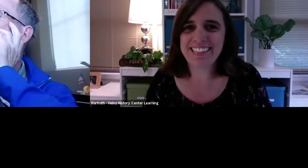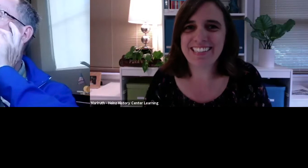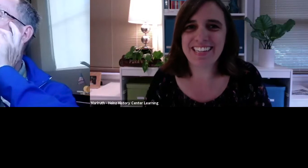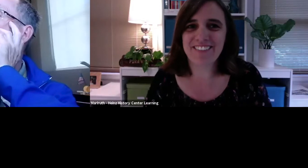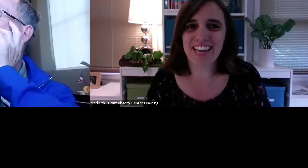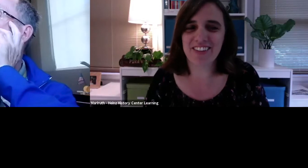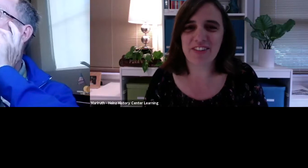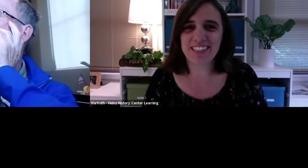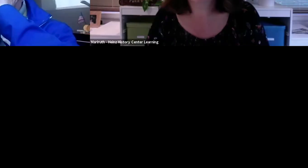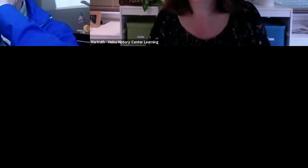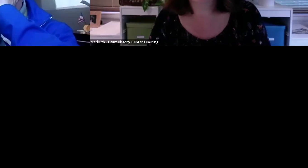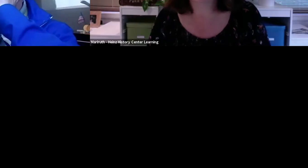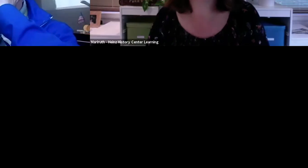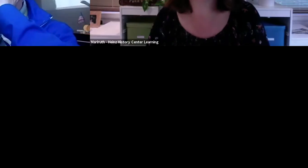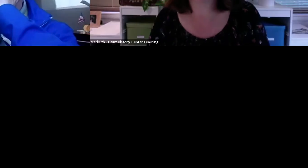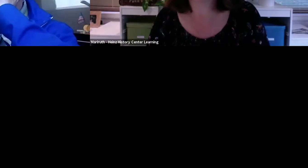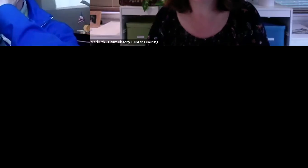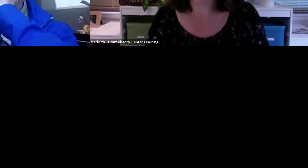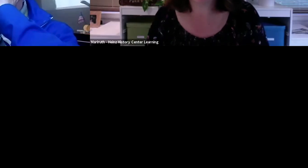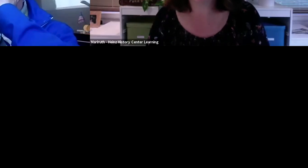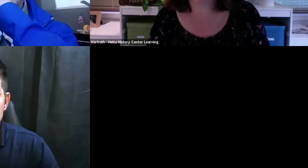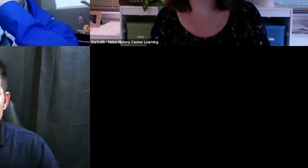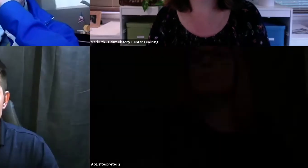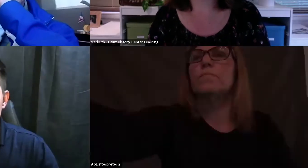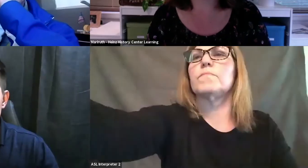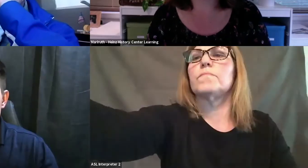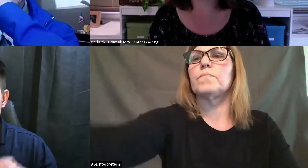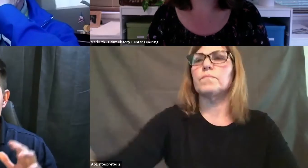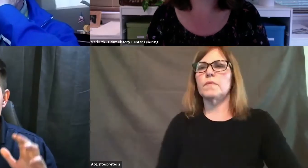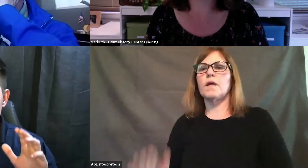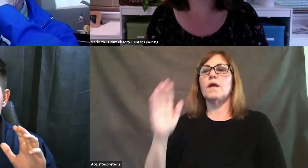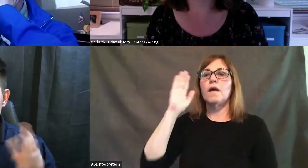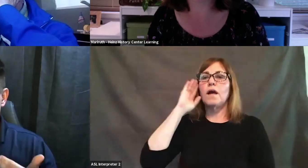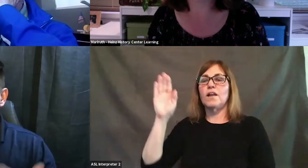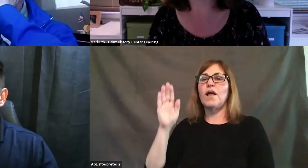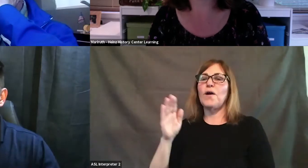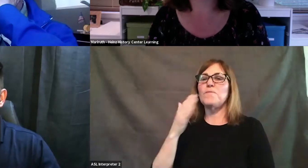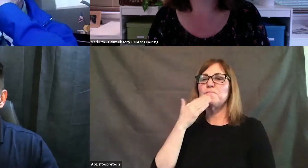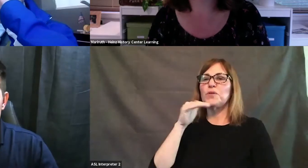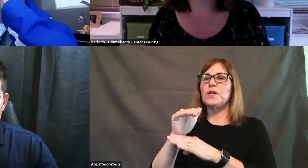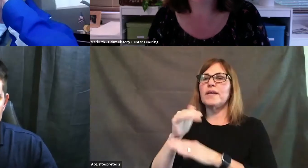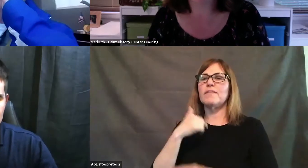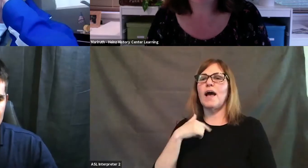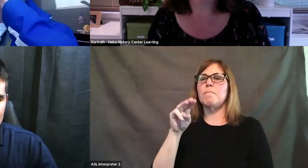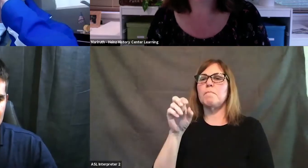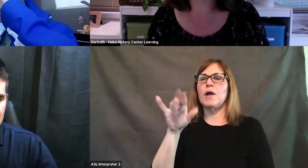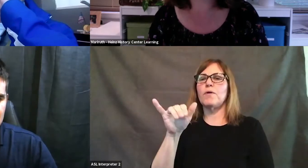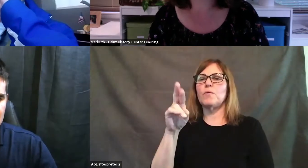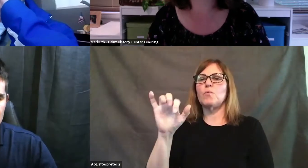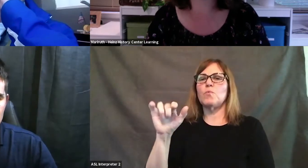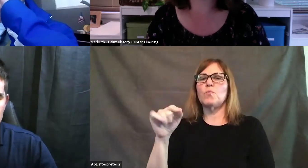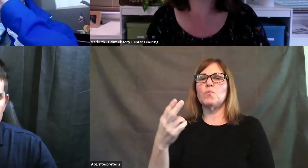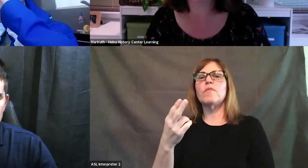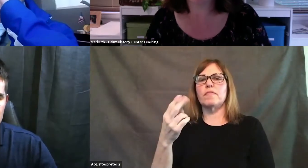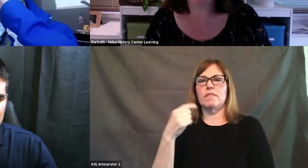Hi, good evening, everyone. My name is Mary Ruth Leftwich. I'm the Director of Learning at the Senator John Heinz History Center. Thank you so much for